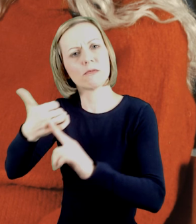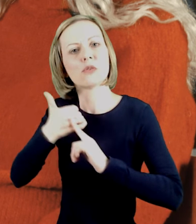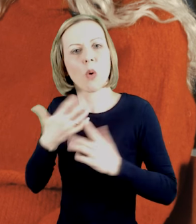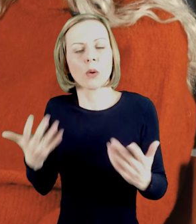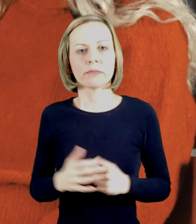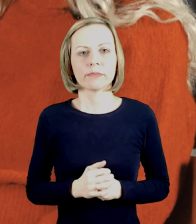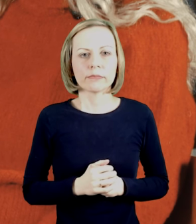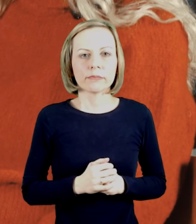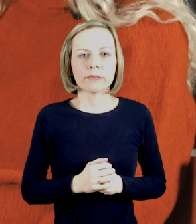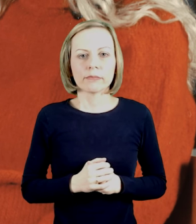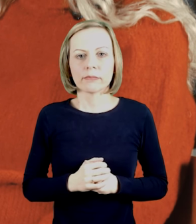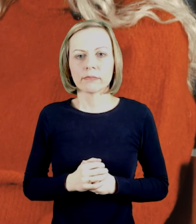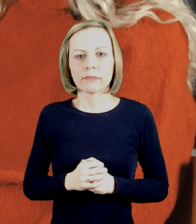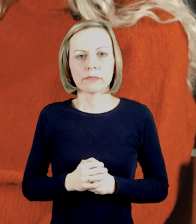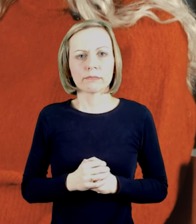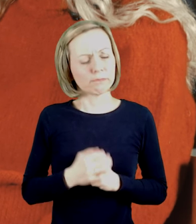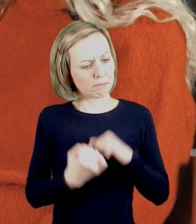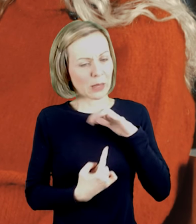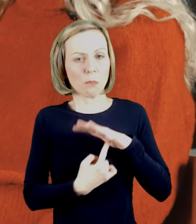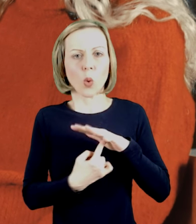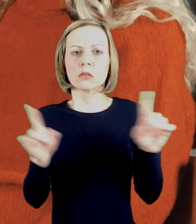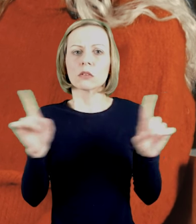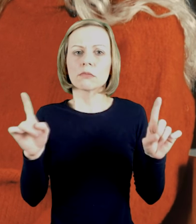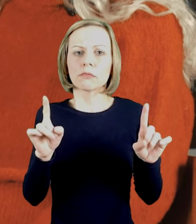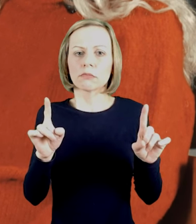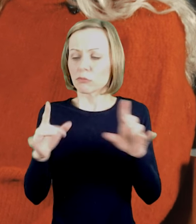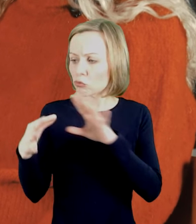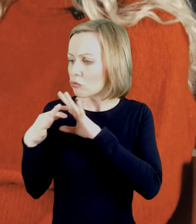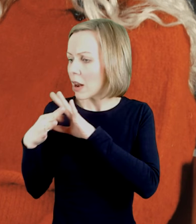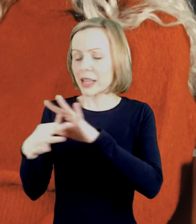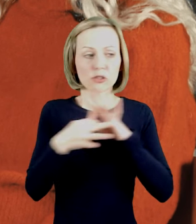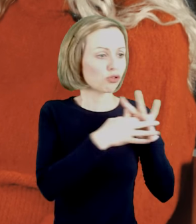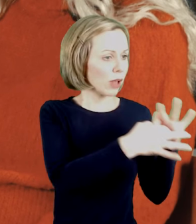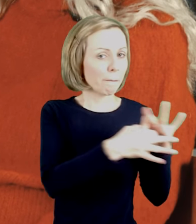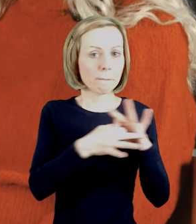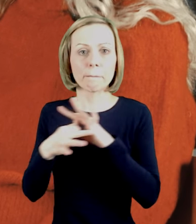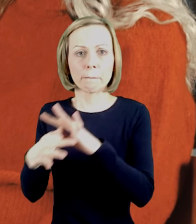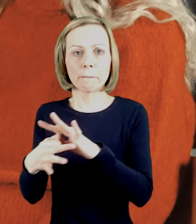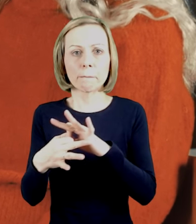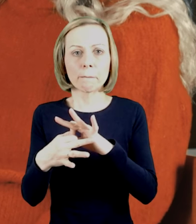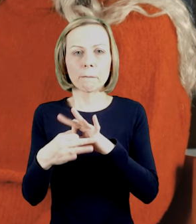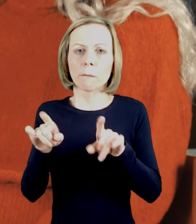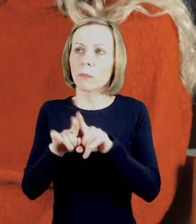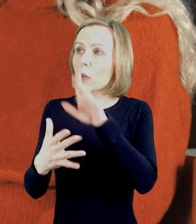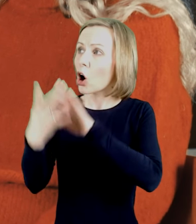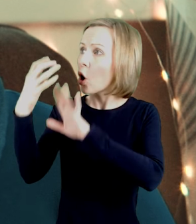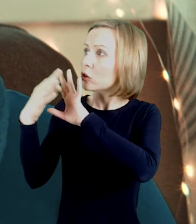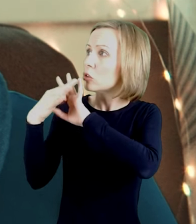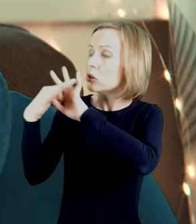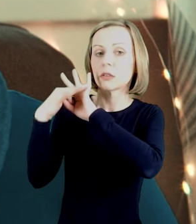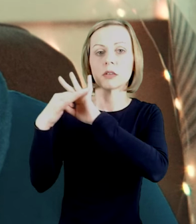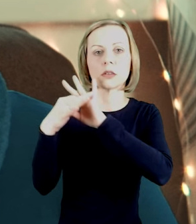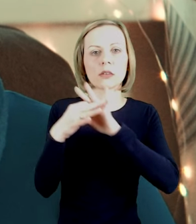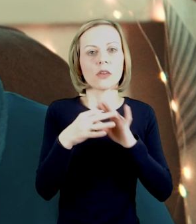needed. The most important thing that we have in life is the relationships that we have one with another and ultimately with God.